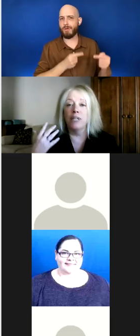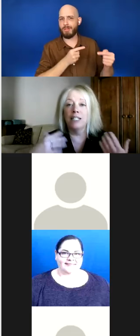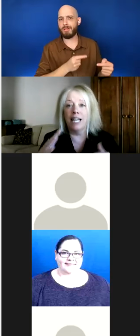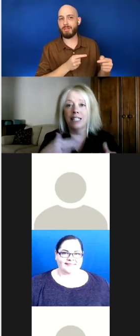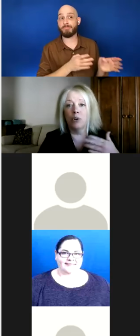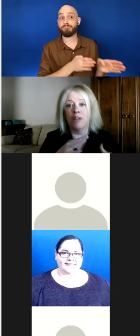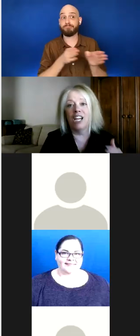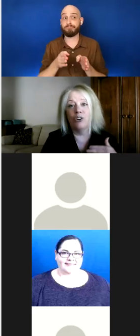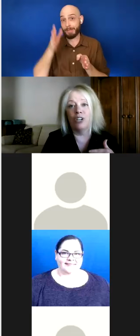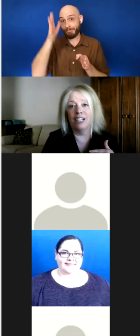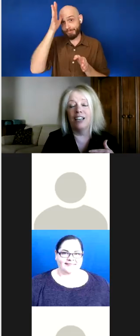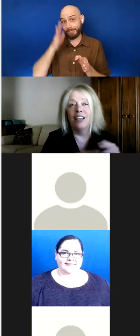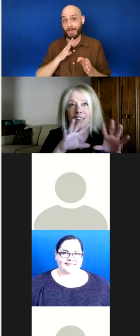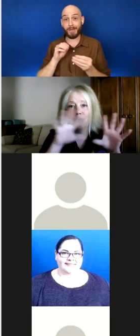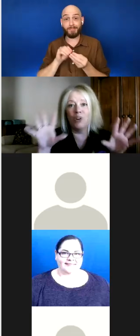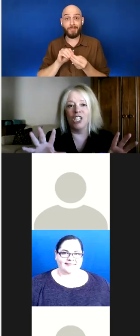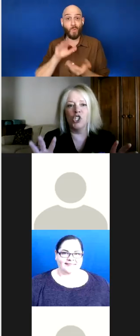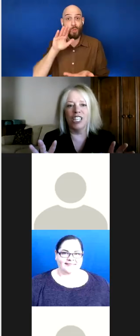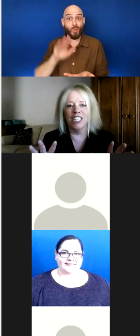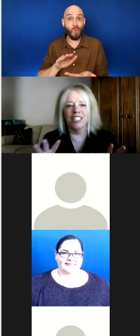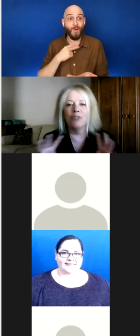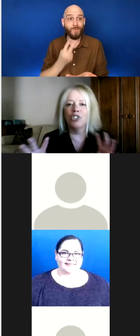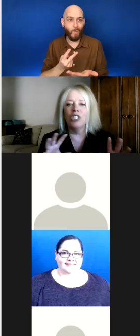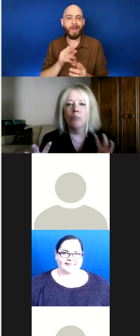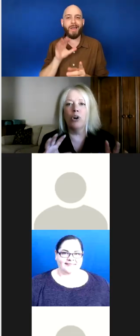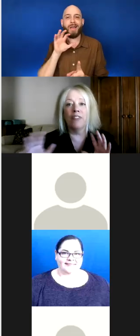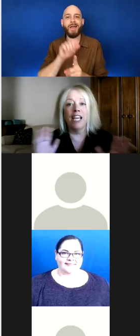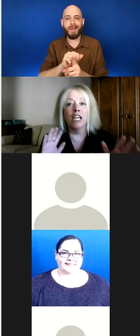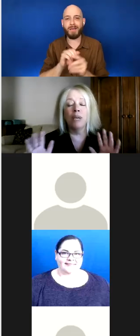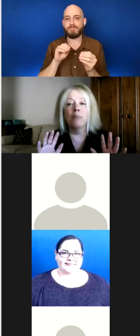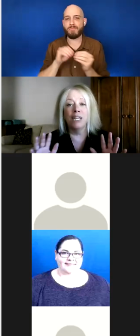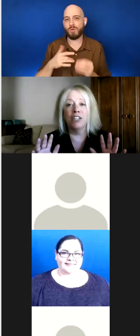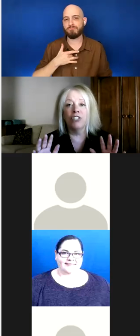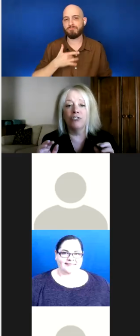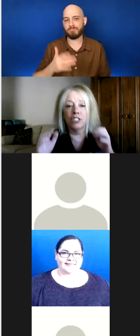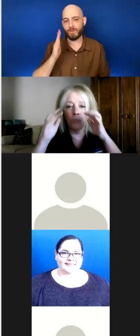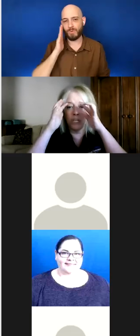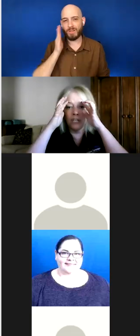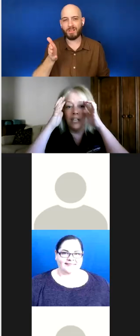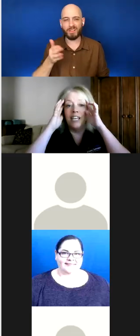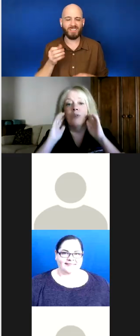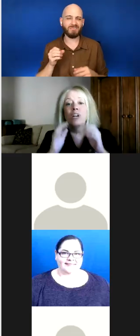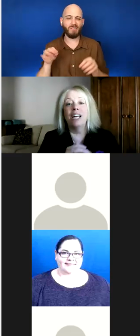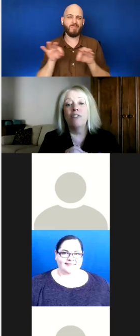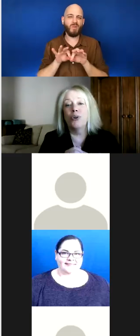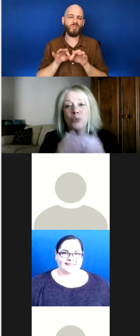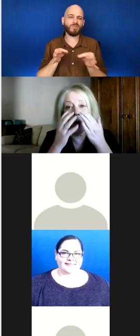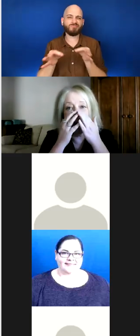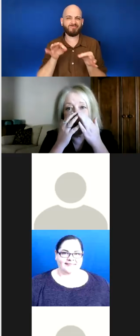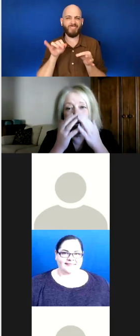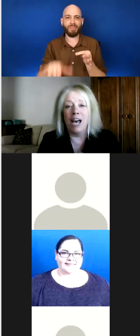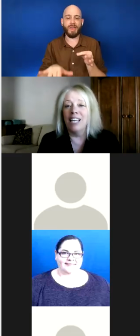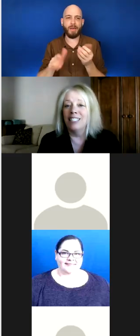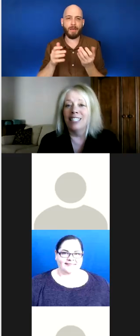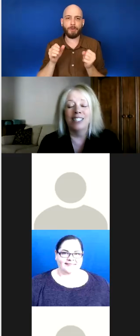of that because that's where my hearing range is. So it's just important. That can make a big difference for someone. And right now, of course, we're